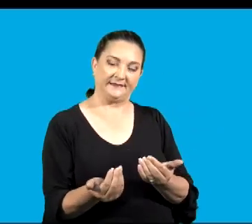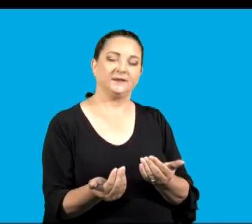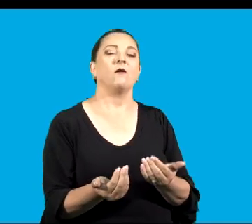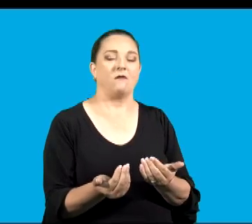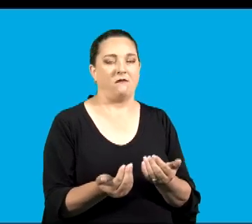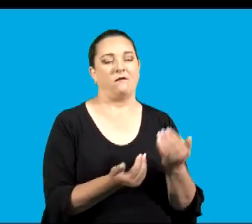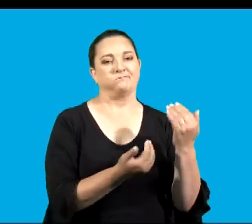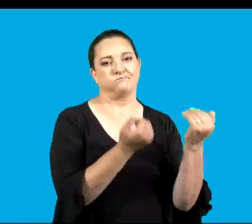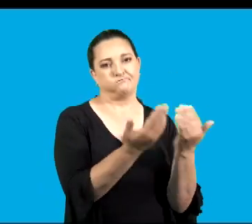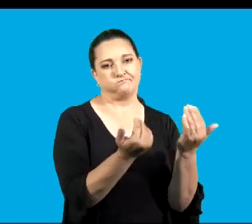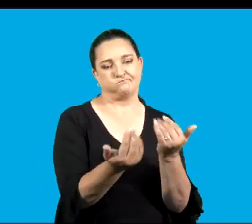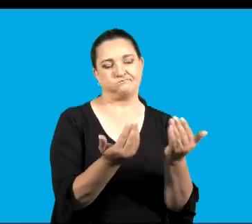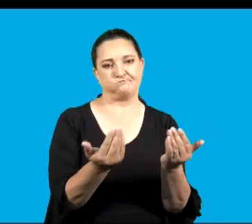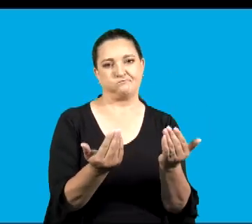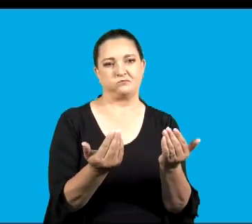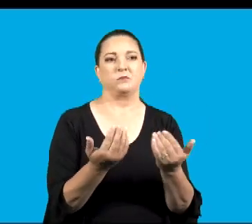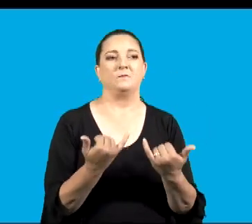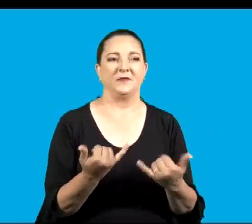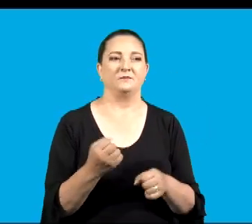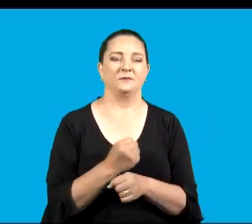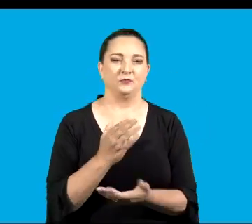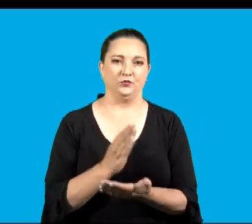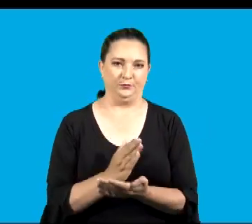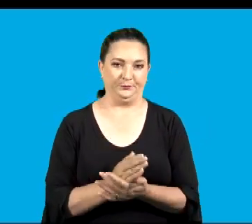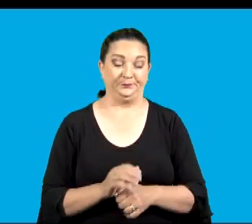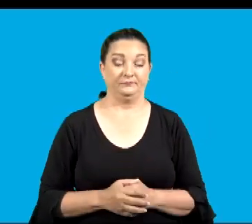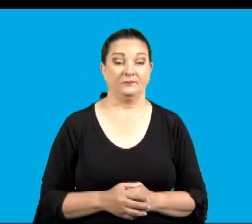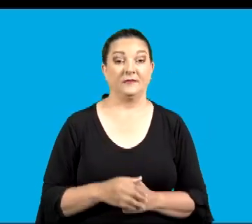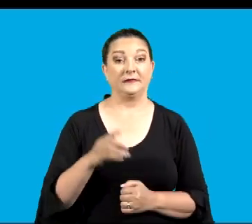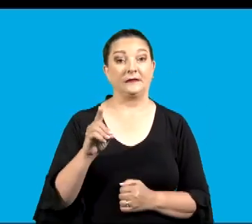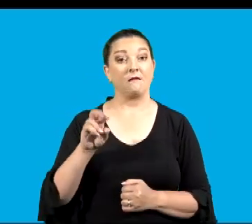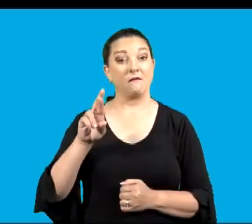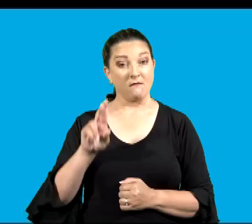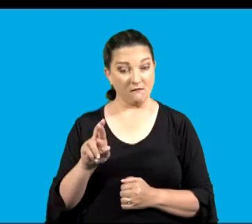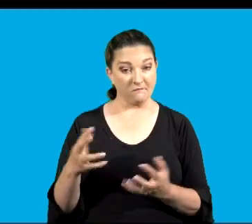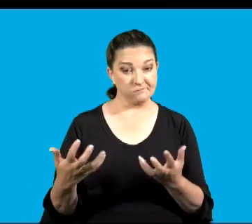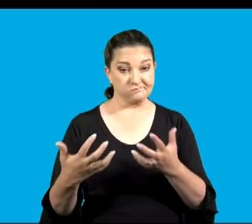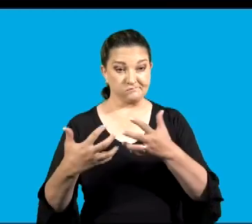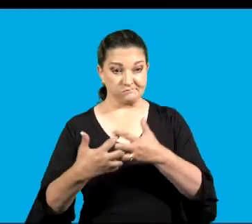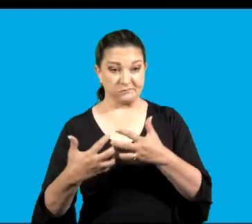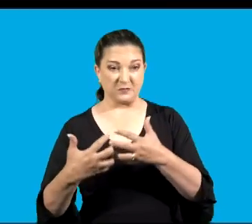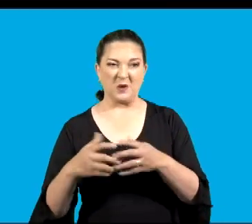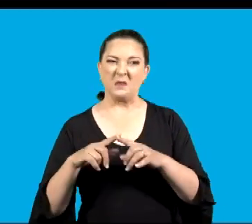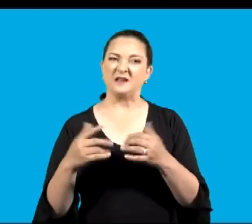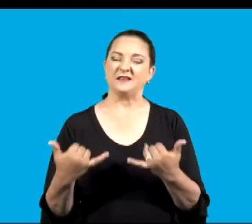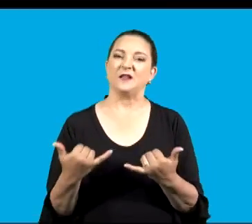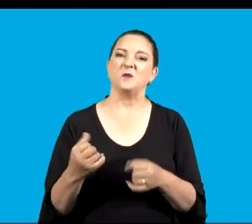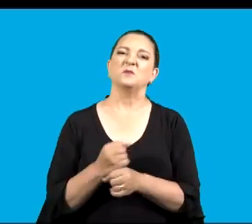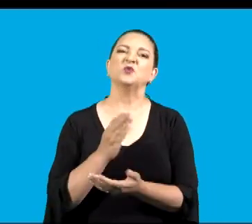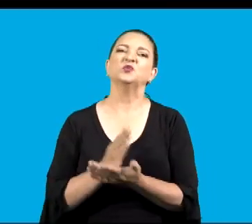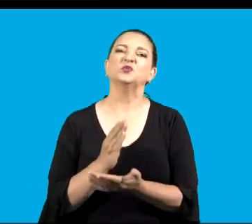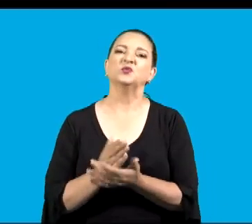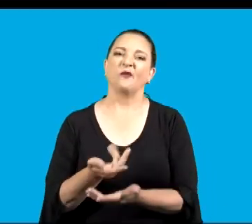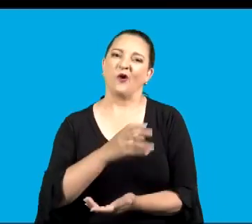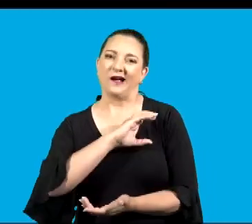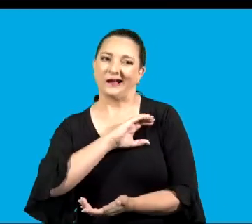Debtors reconciliation, the process of verifying and ensuring that the amounts owed to a company by its customers, these